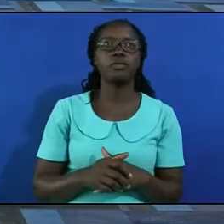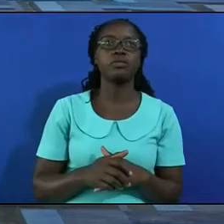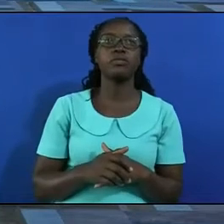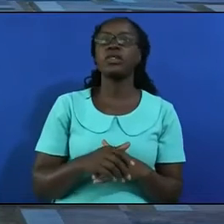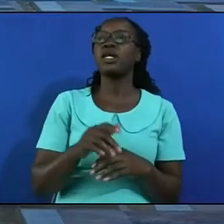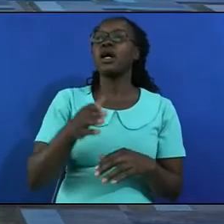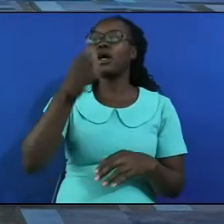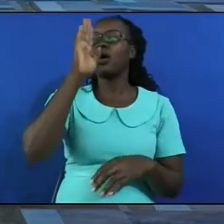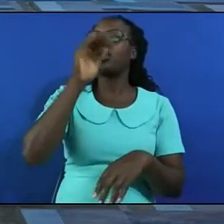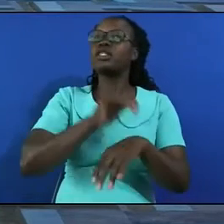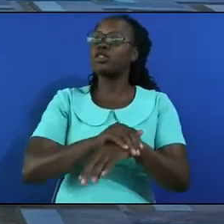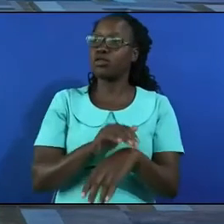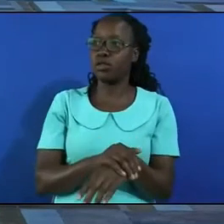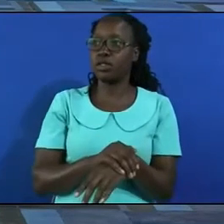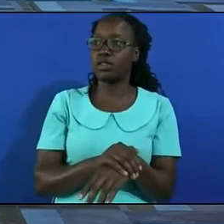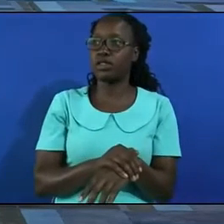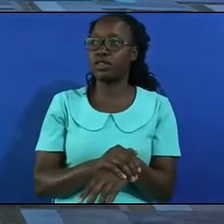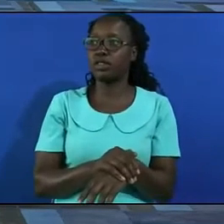God is good.